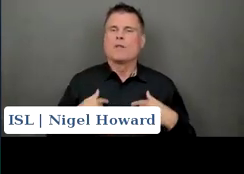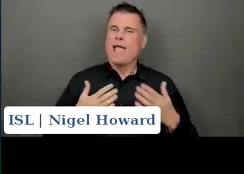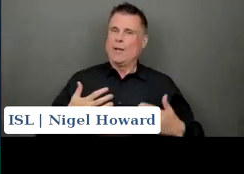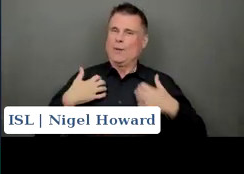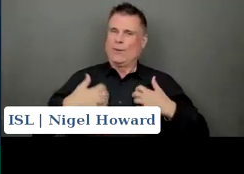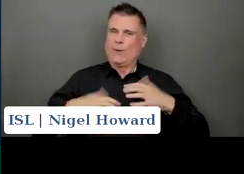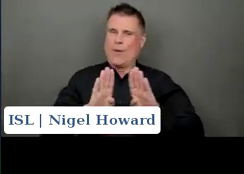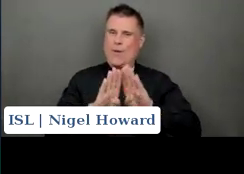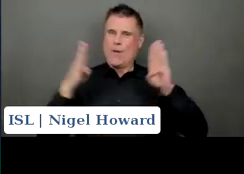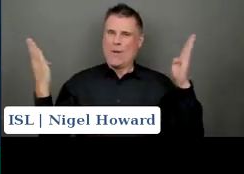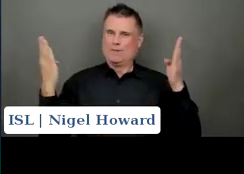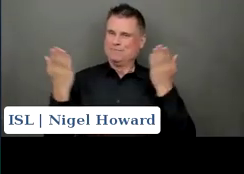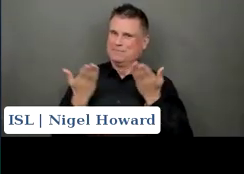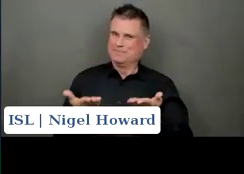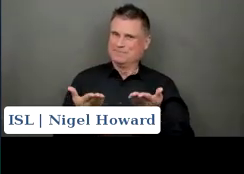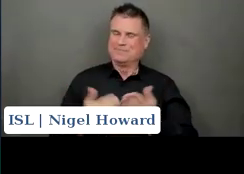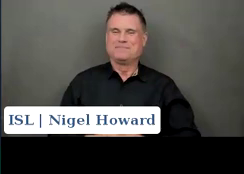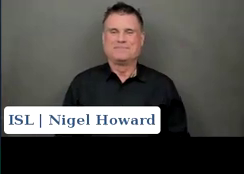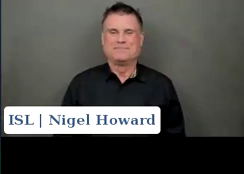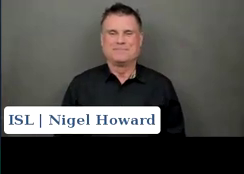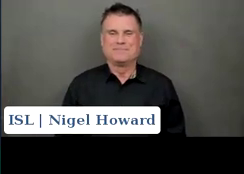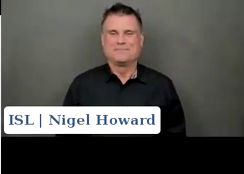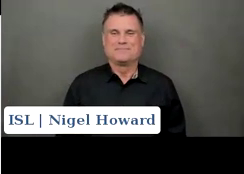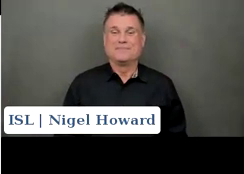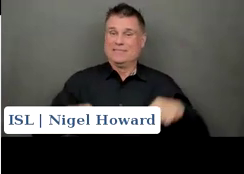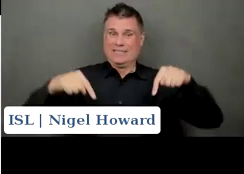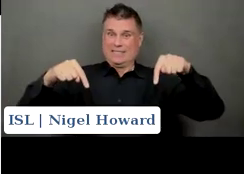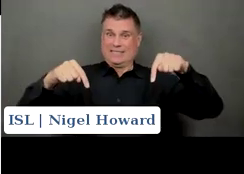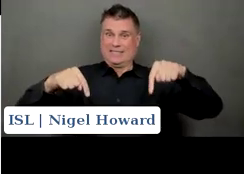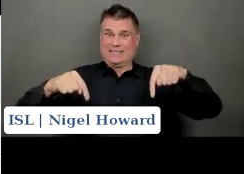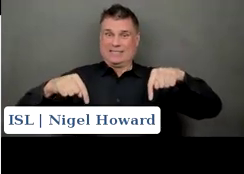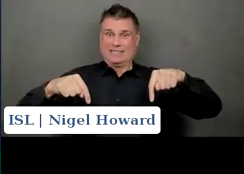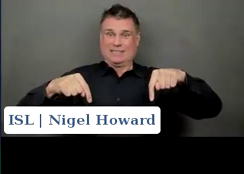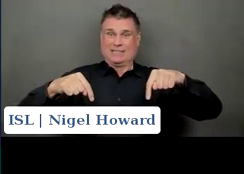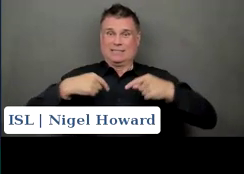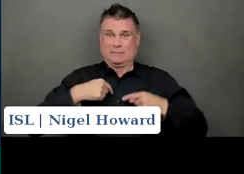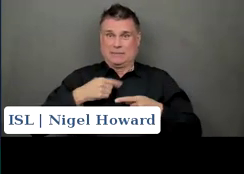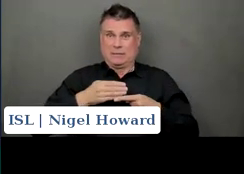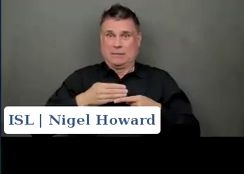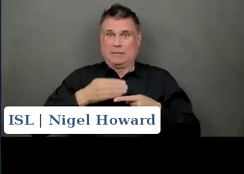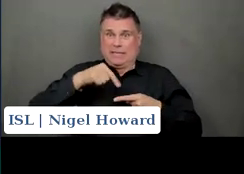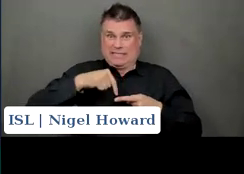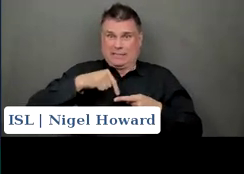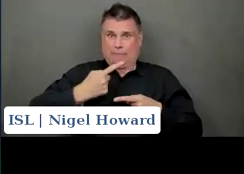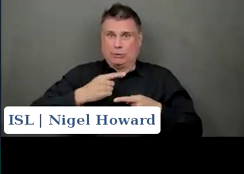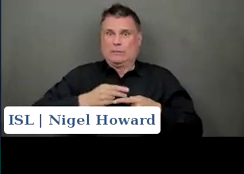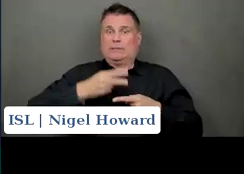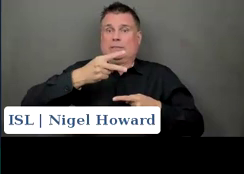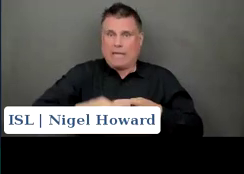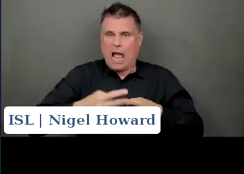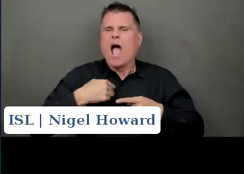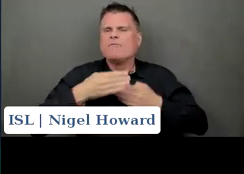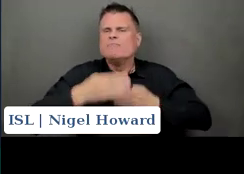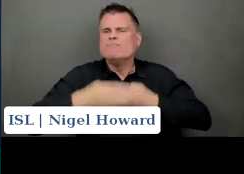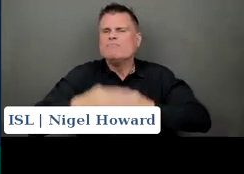this is the second in a series of webinars in the series entitled Towards Inclusive Social